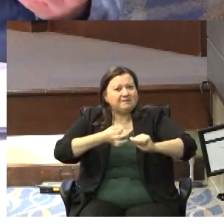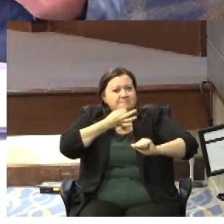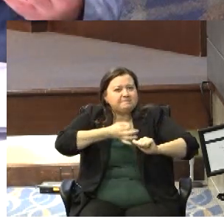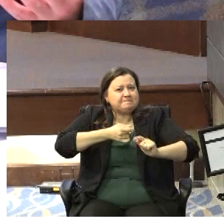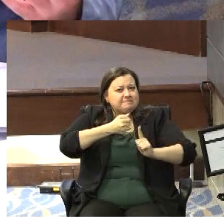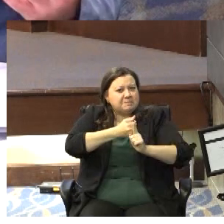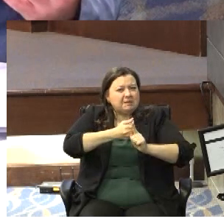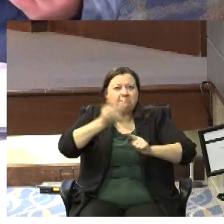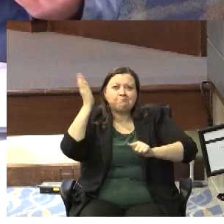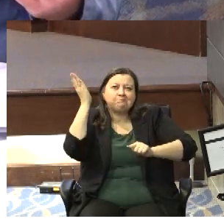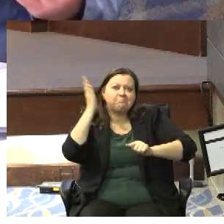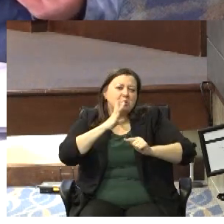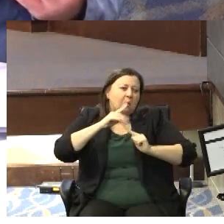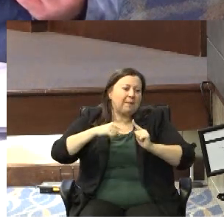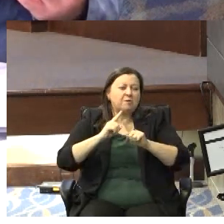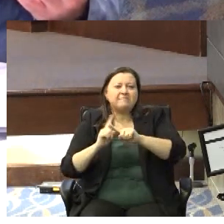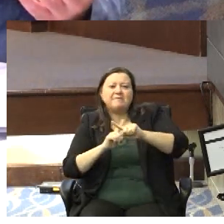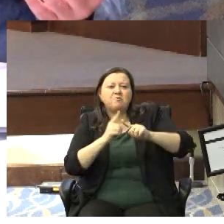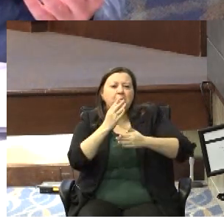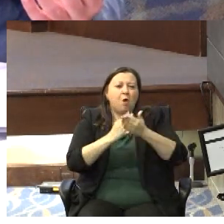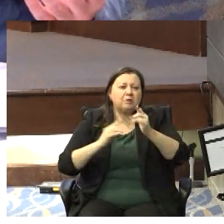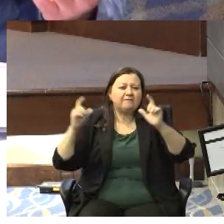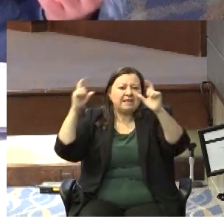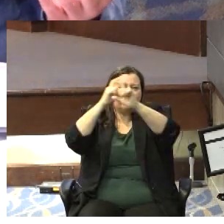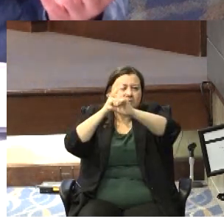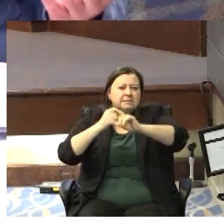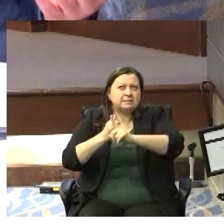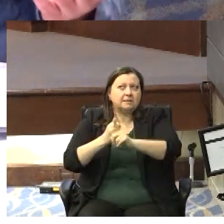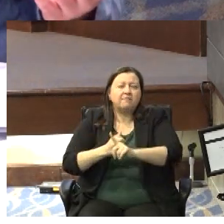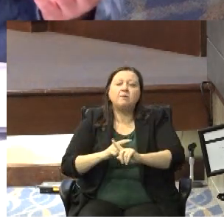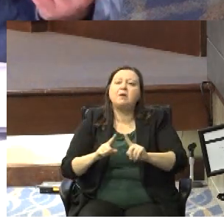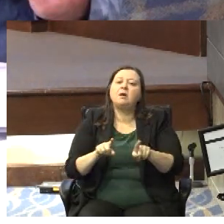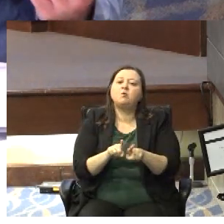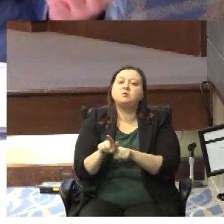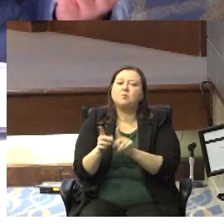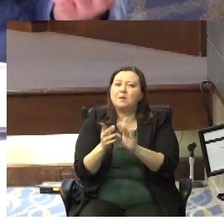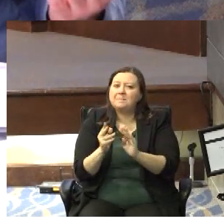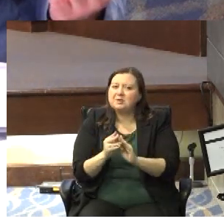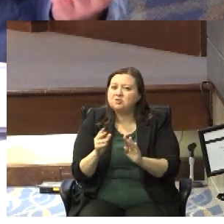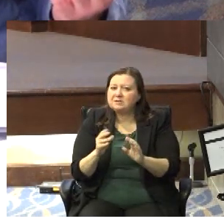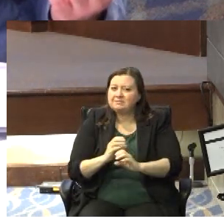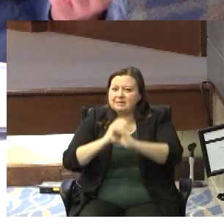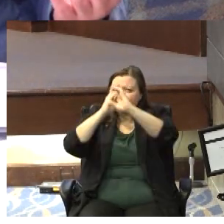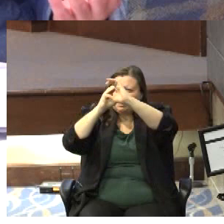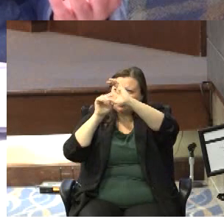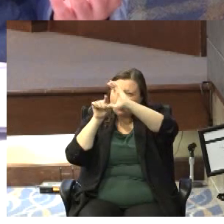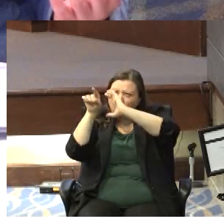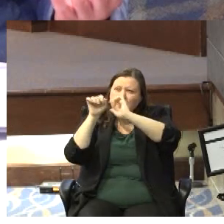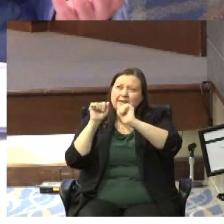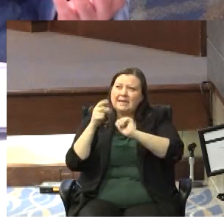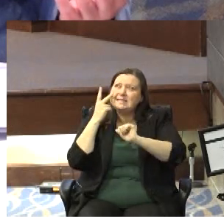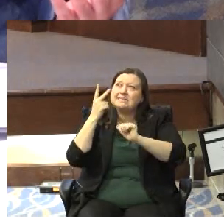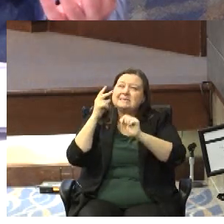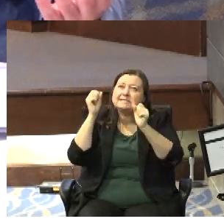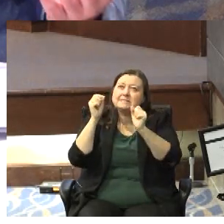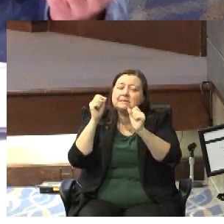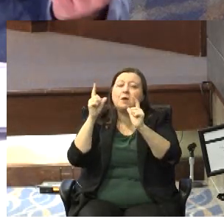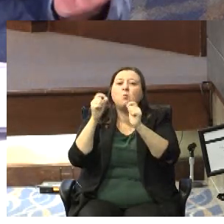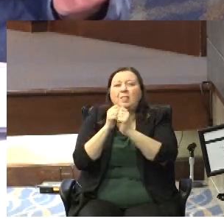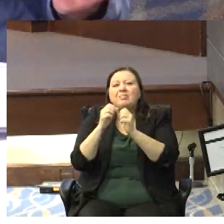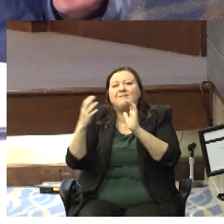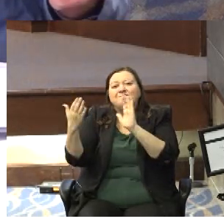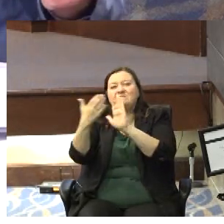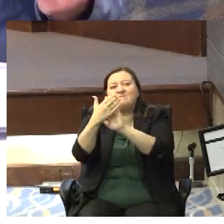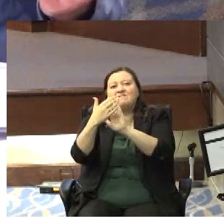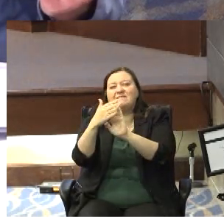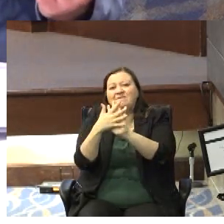talking about different aspects of the eclipse. But like I mentioned, the telescopes to where anyone can go and view the sun with the sun filter